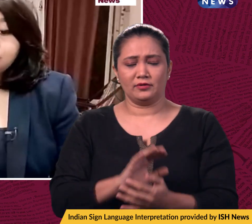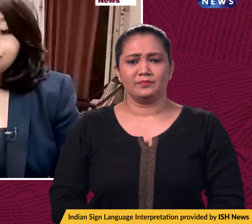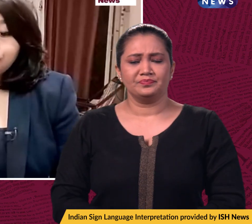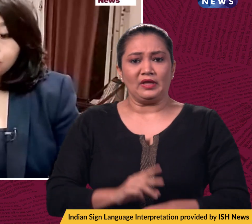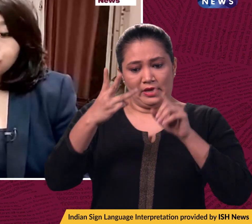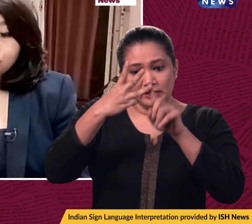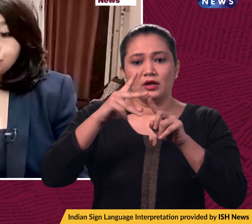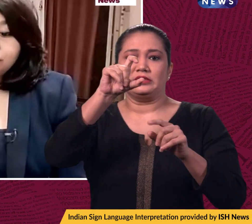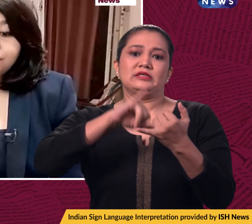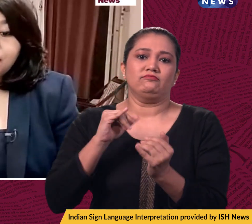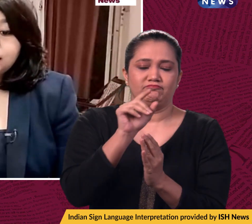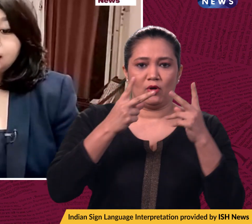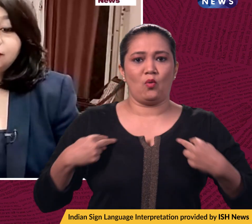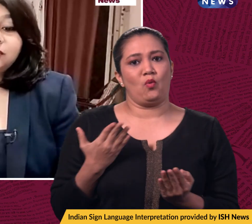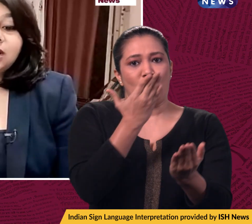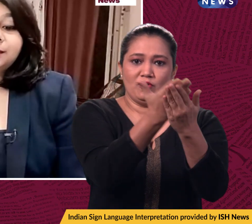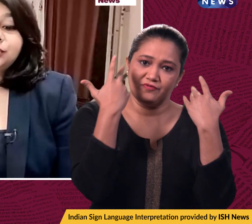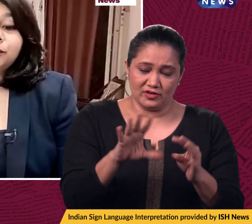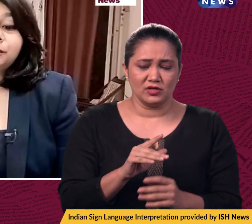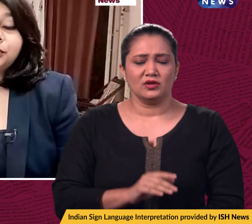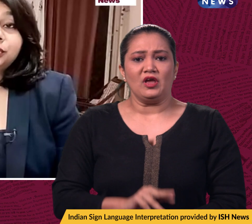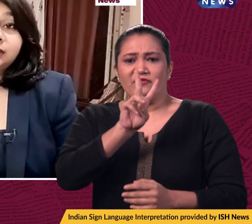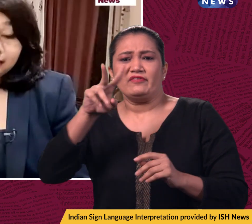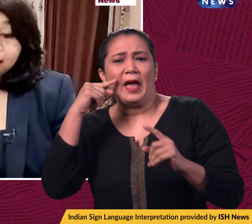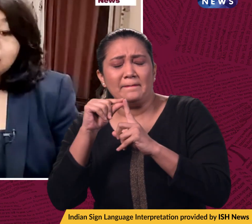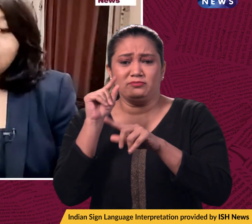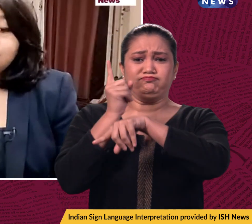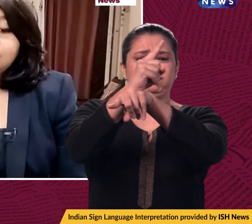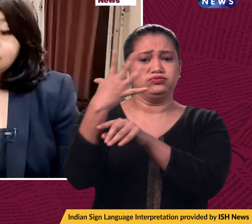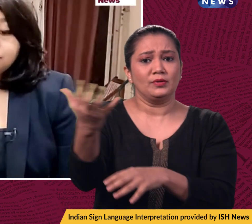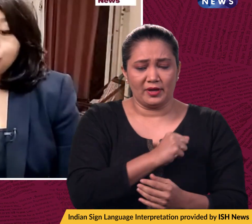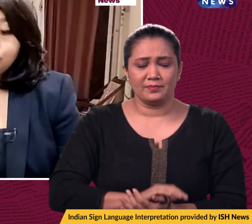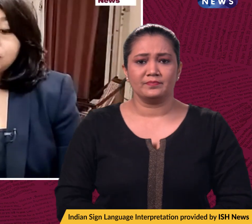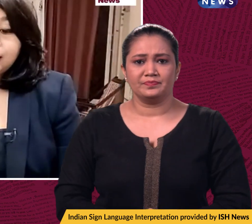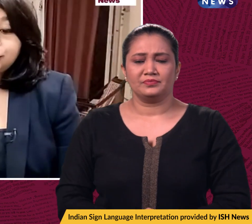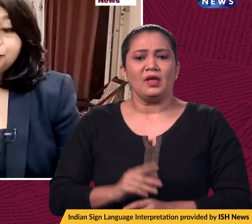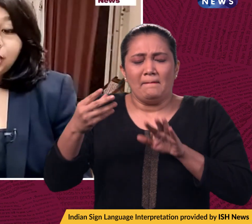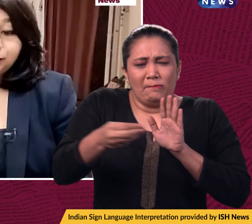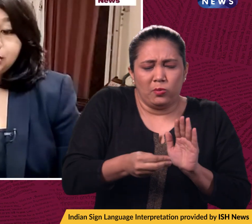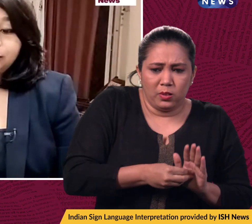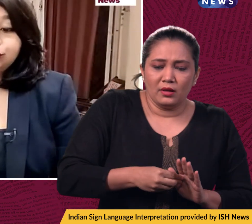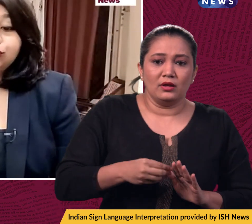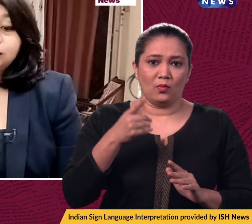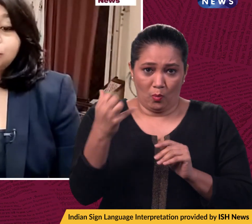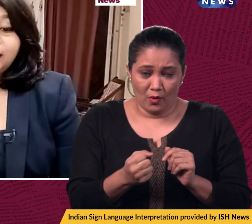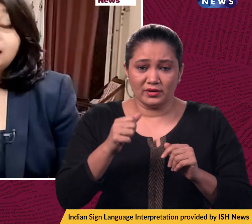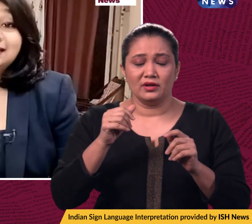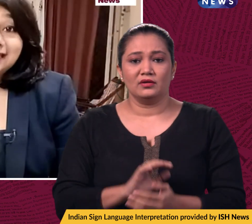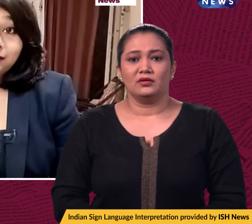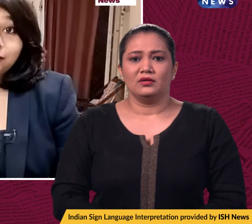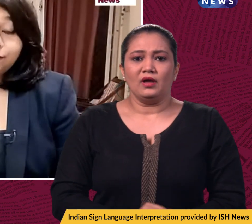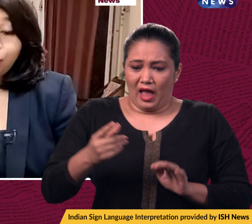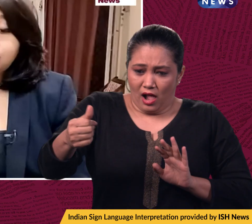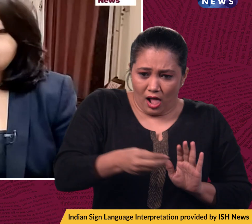Now, this is the 3rd charge sheet filed in the VVIP chopper purchase case. The case involves alleged bribery to swing